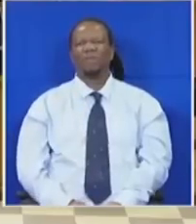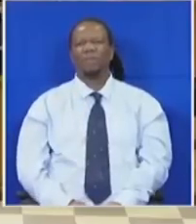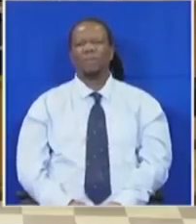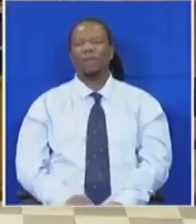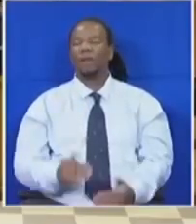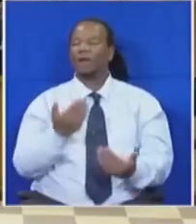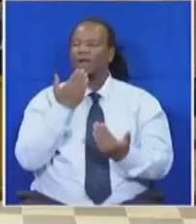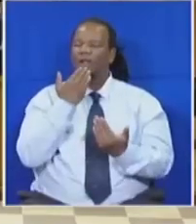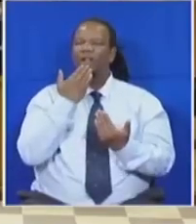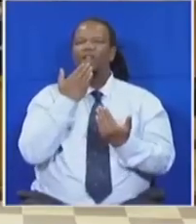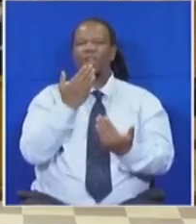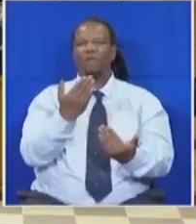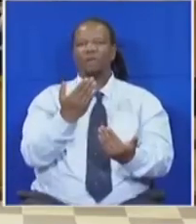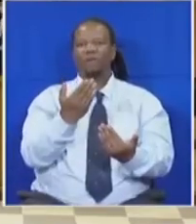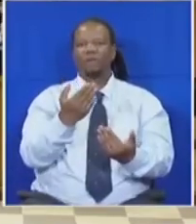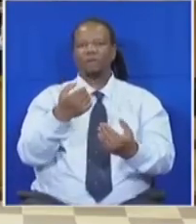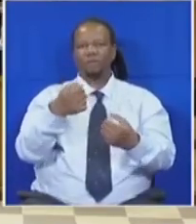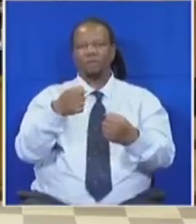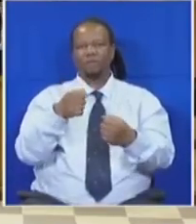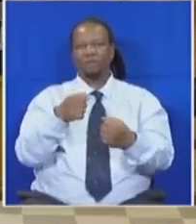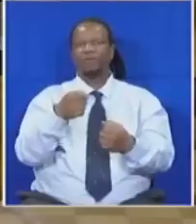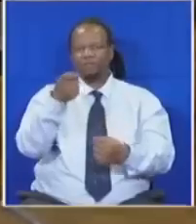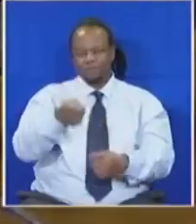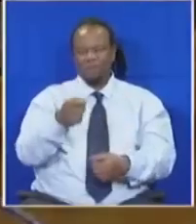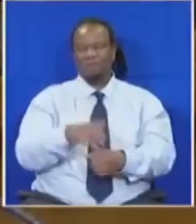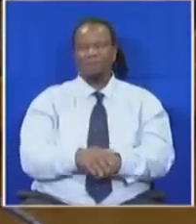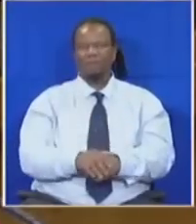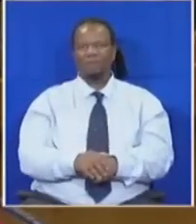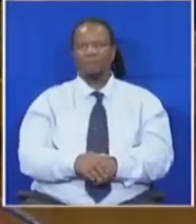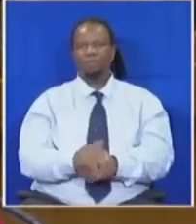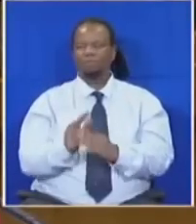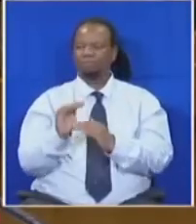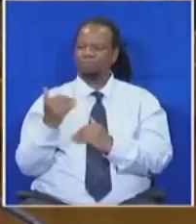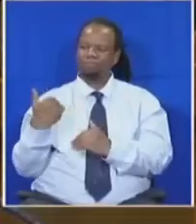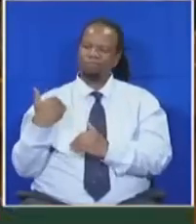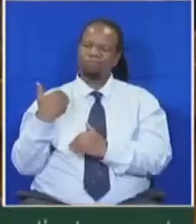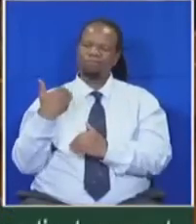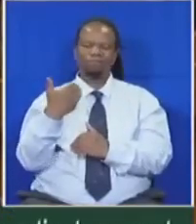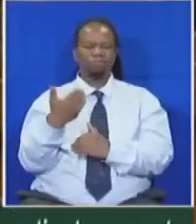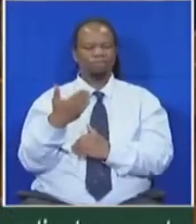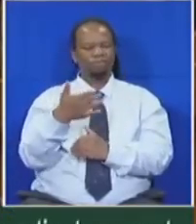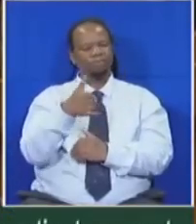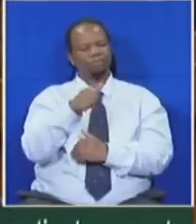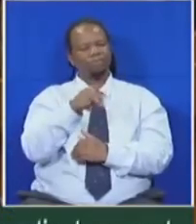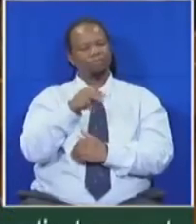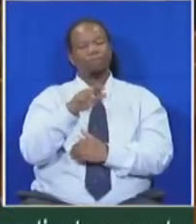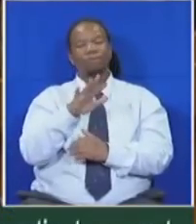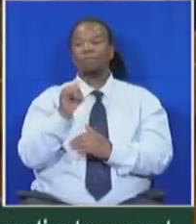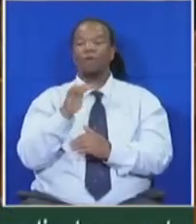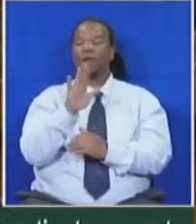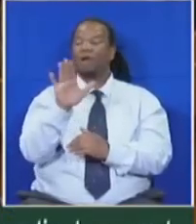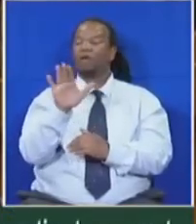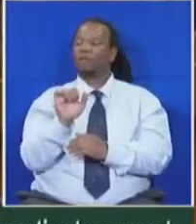Thank you very much, Honorable Speaker. The historic mission of the African Revolution since the Haitian